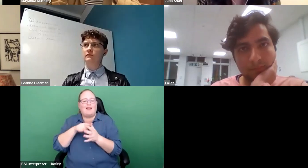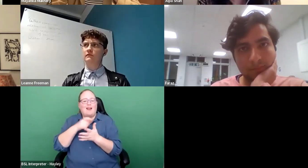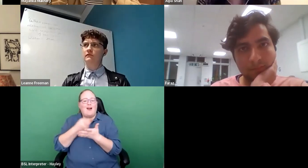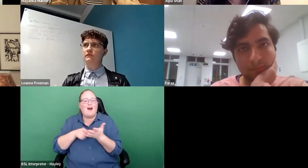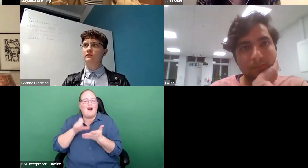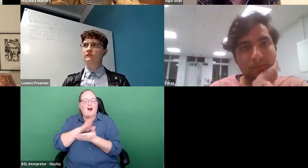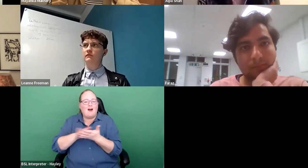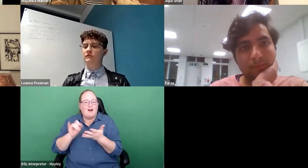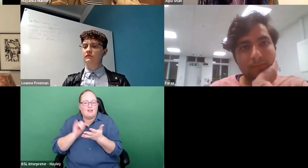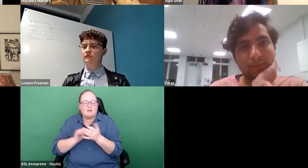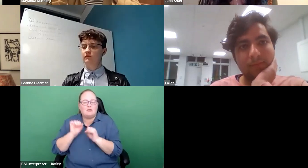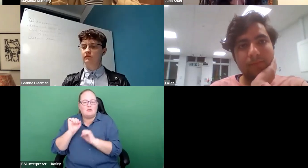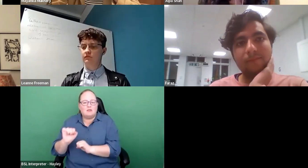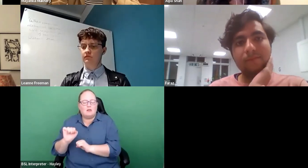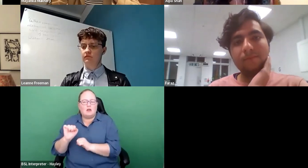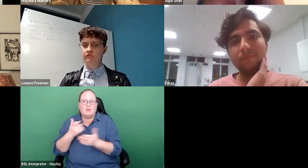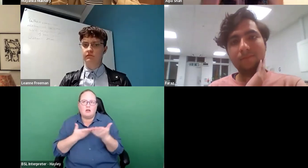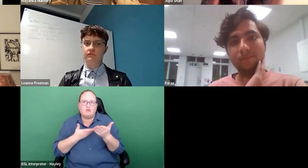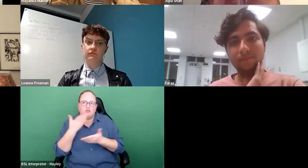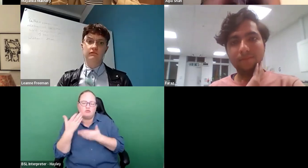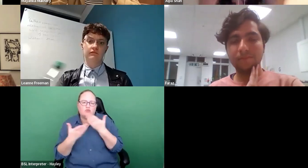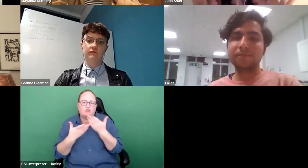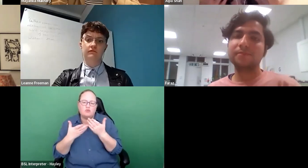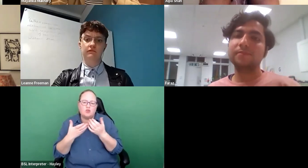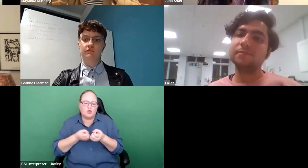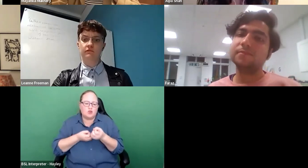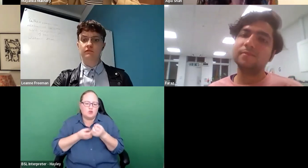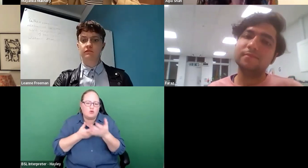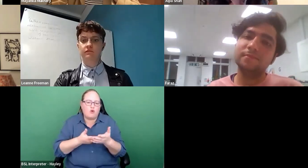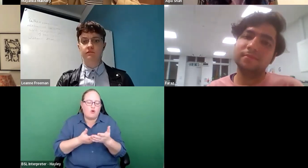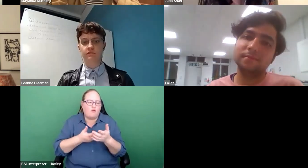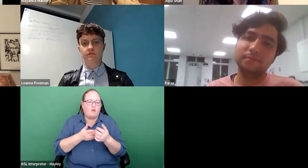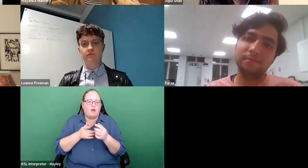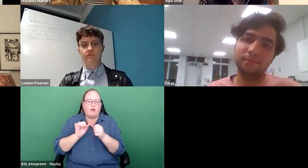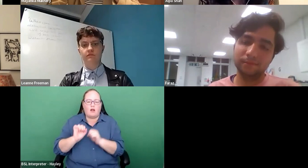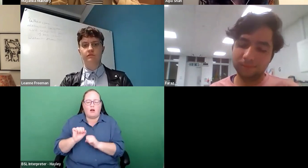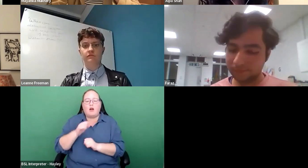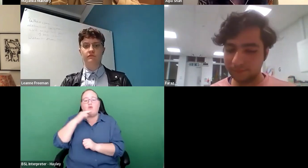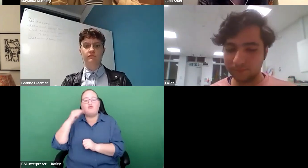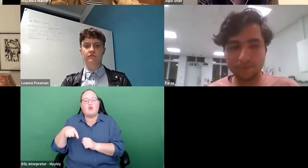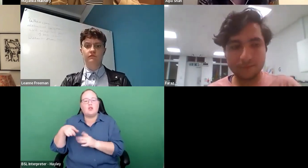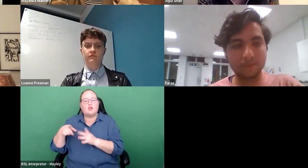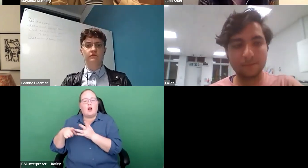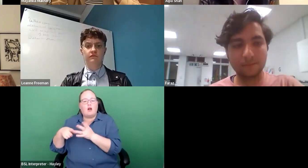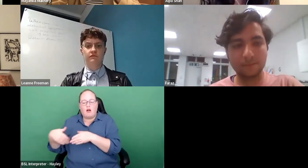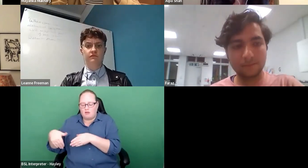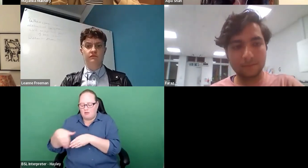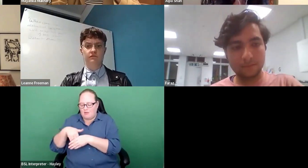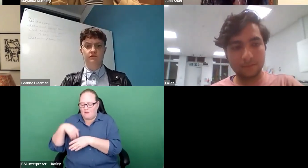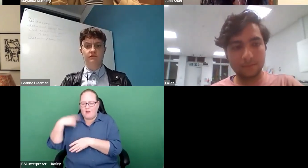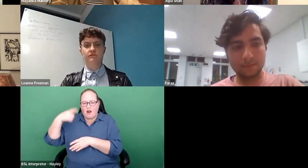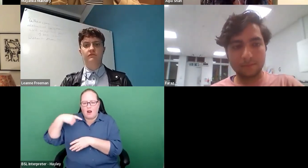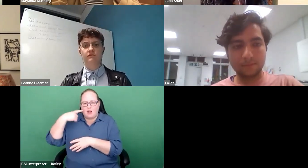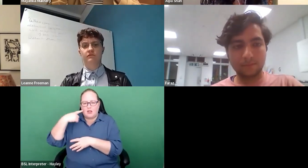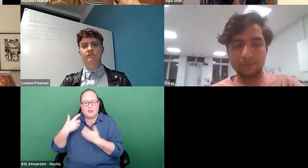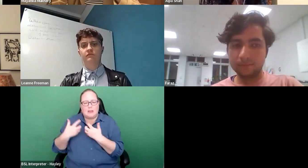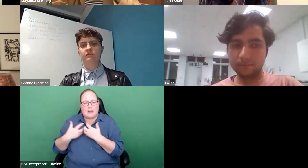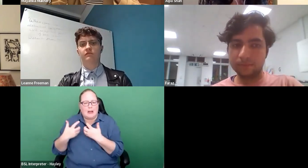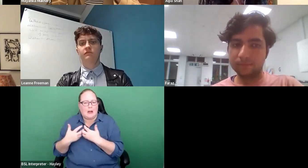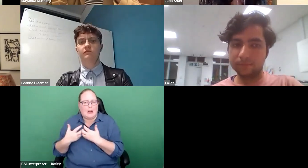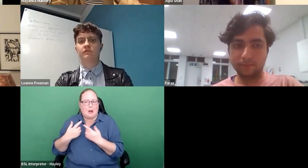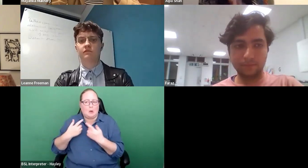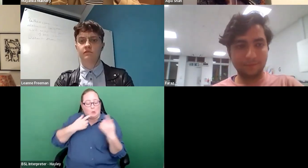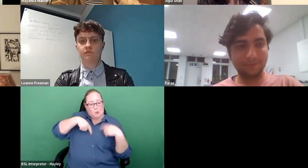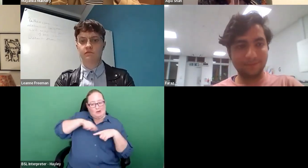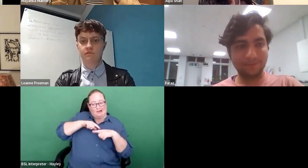storytelling powers of, what it is that makes London, and the role of Russian oligarchs, and how we've enabled them,